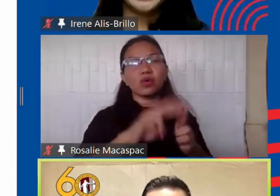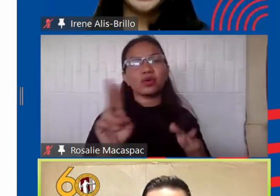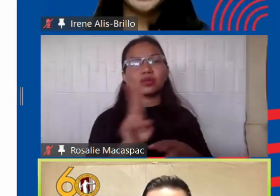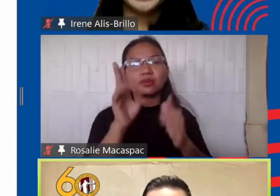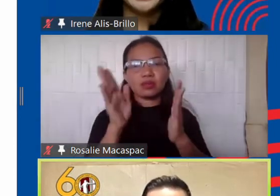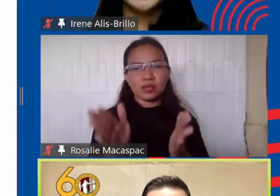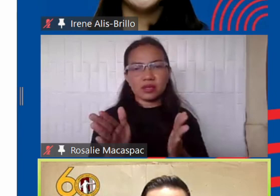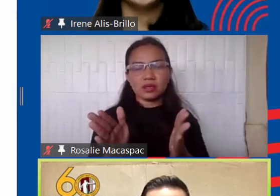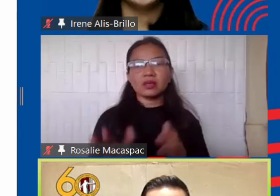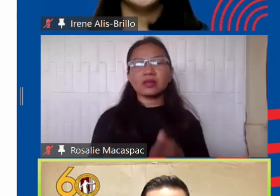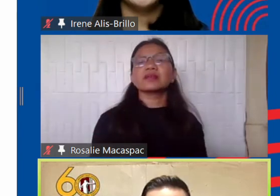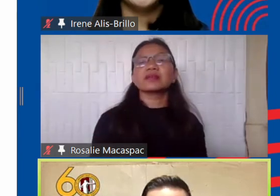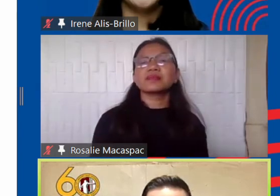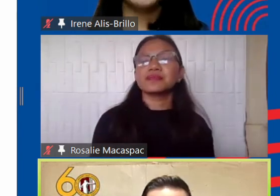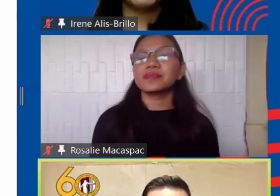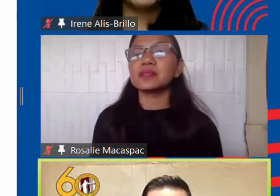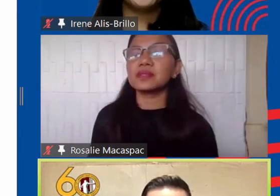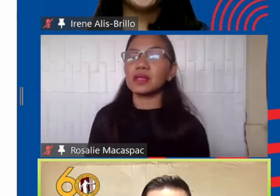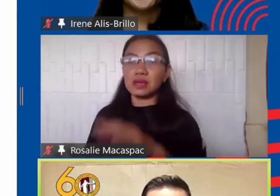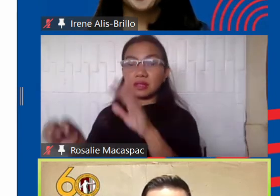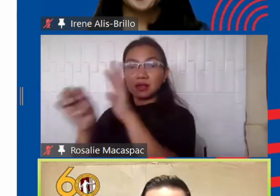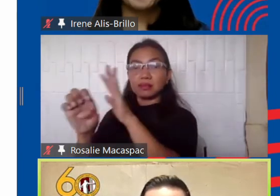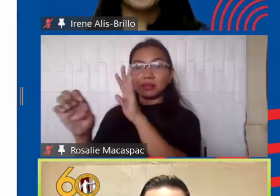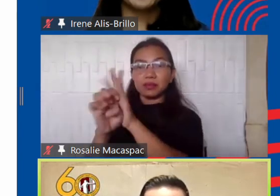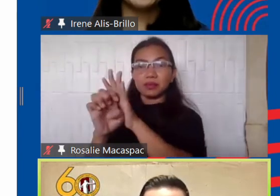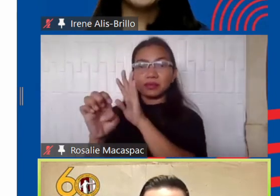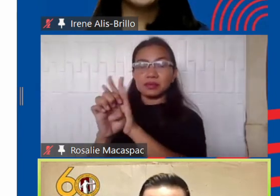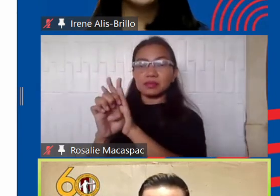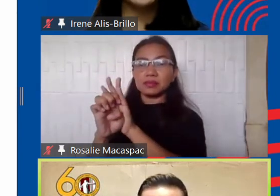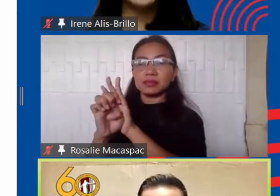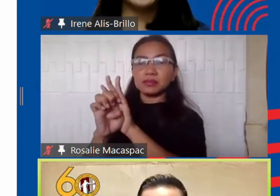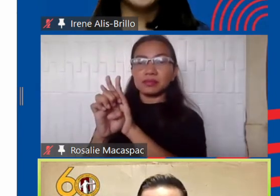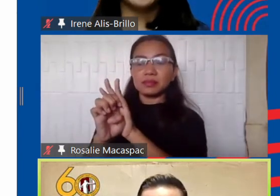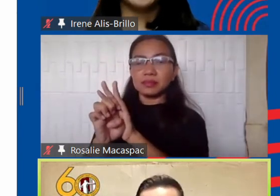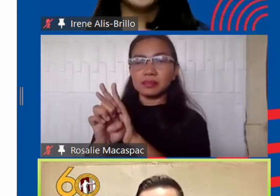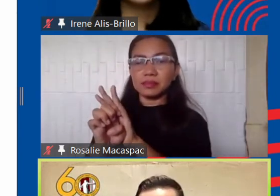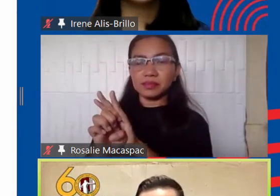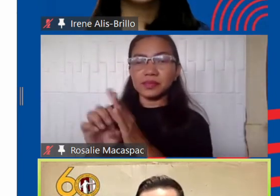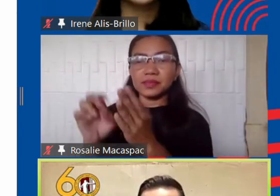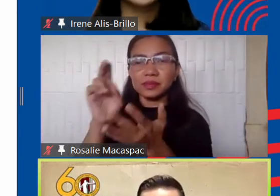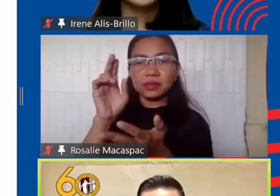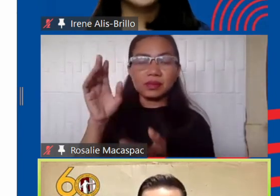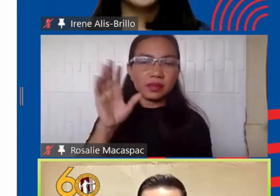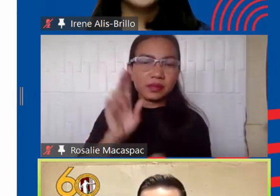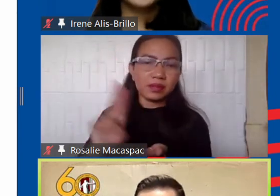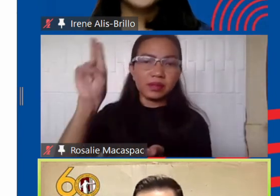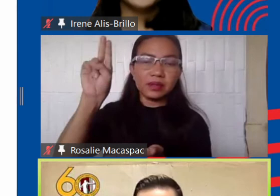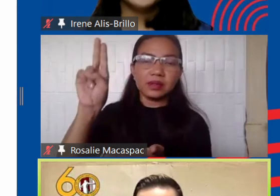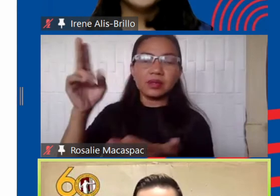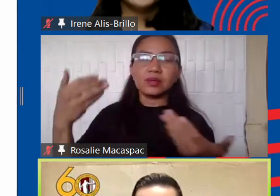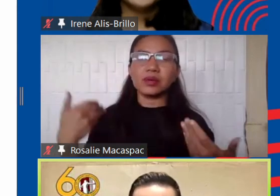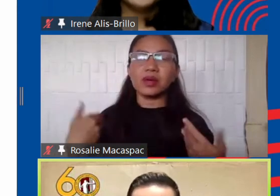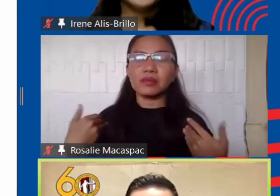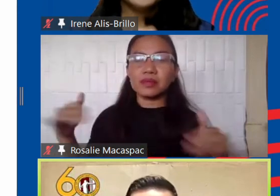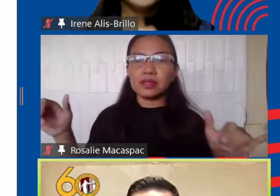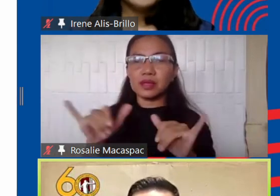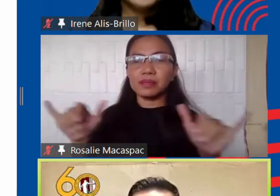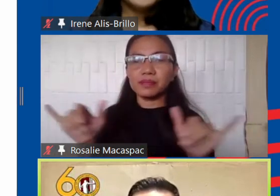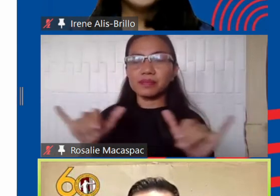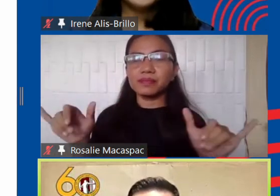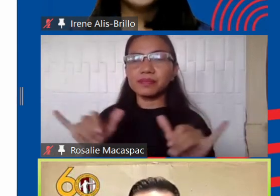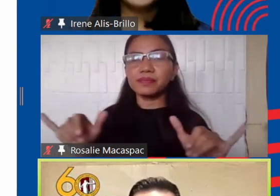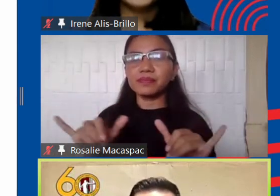Yeah, that's a good question. For the example, for the case of our university, we have that same page